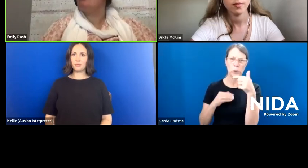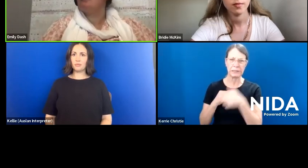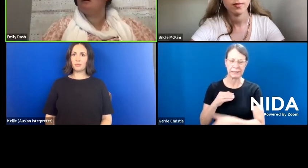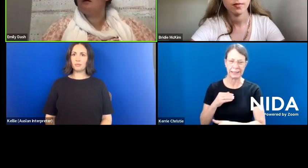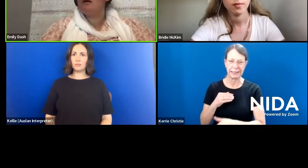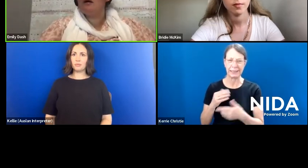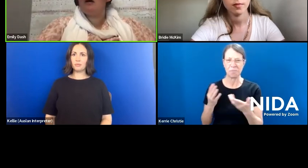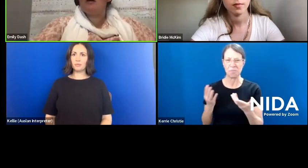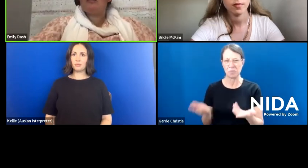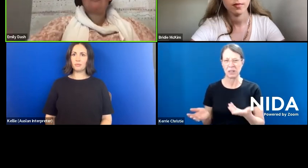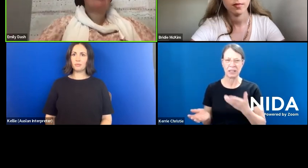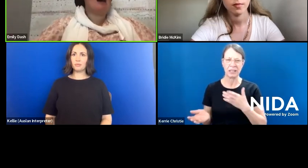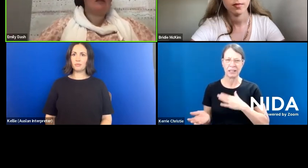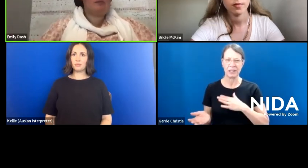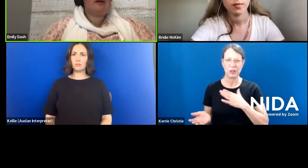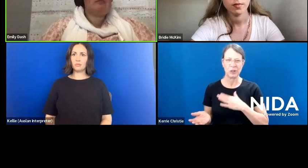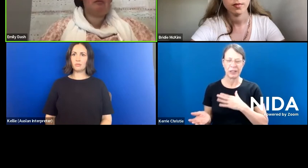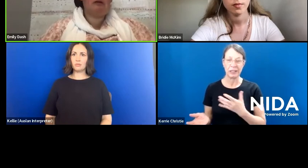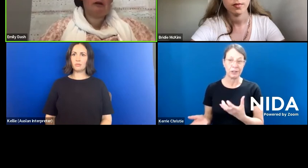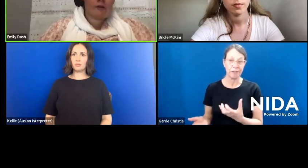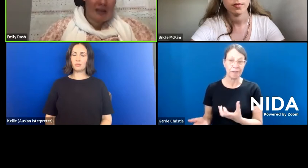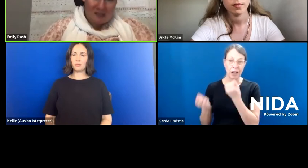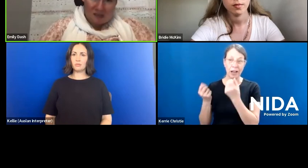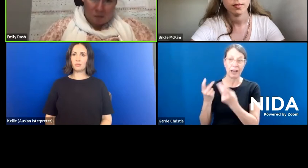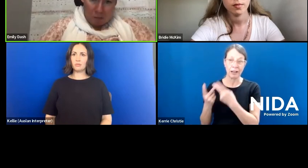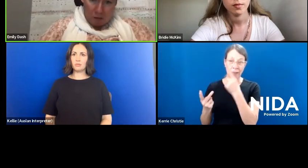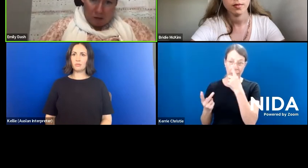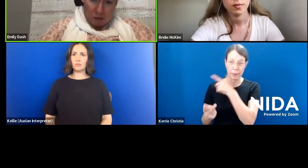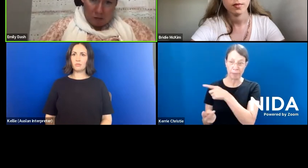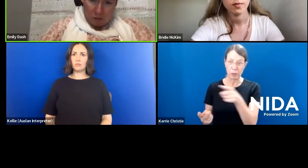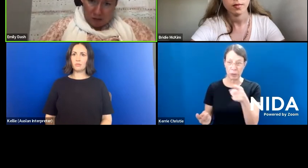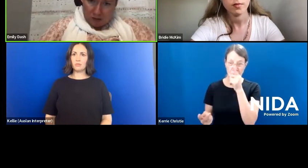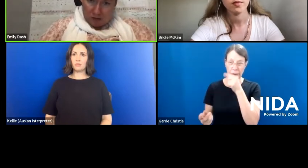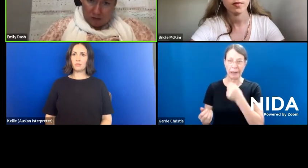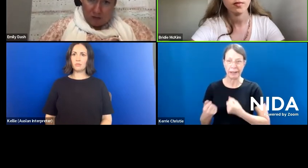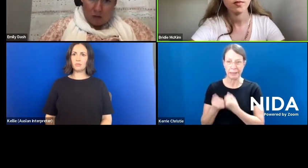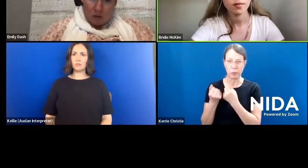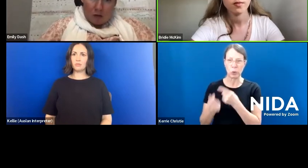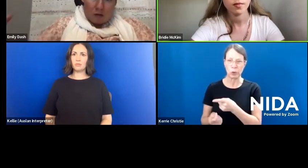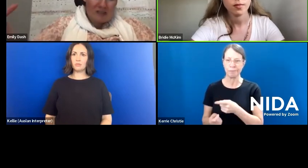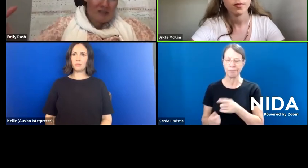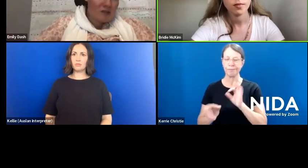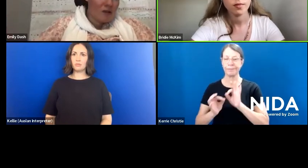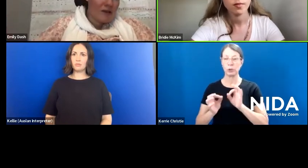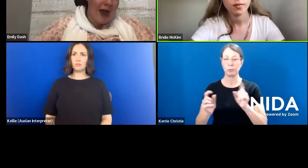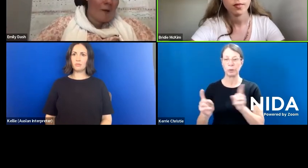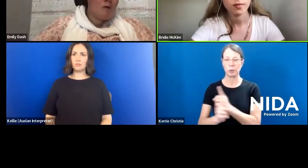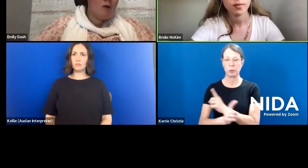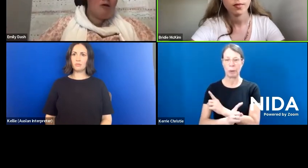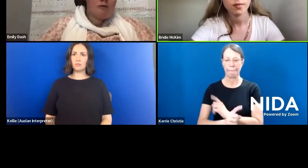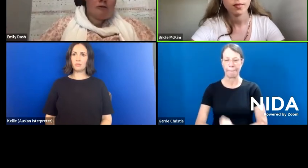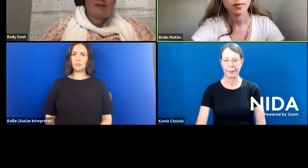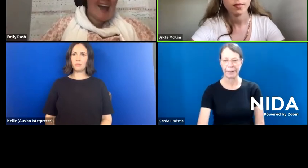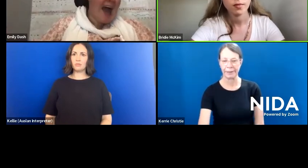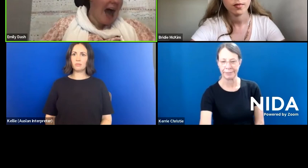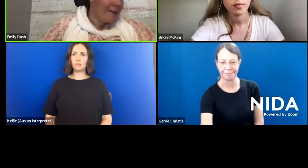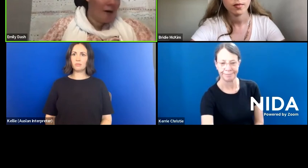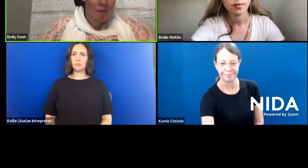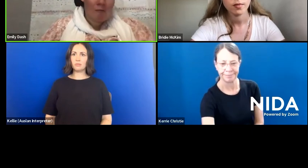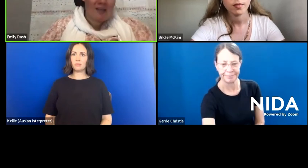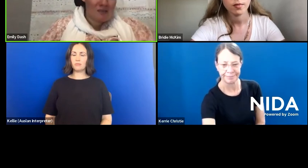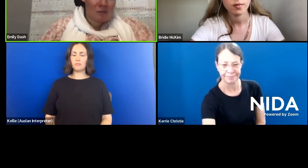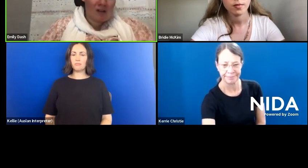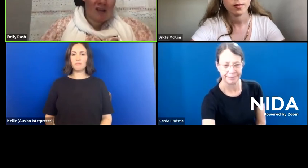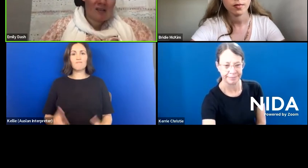find the other people who can support you in this. Because, mm-hmm. yeah, you